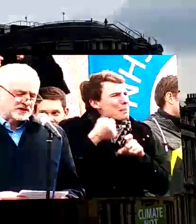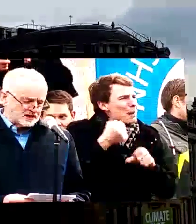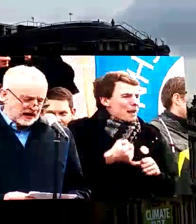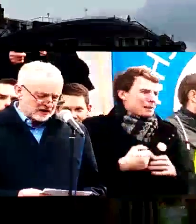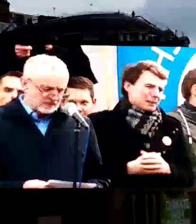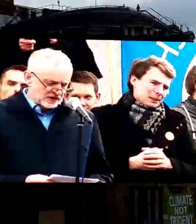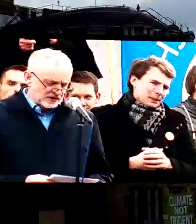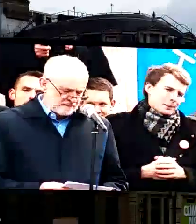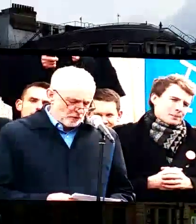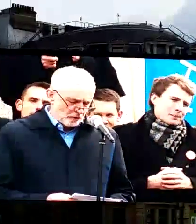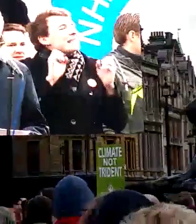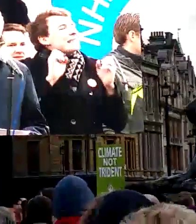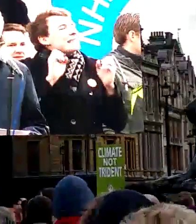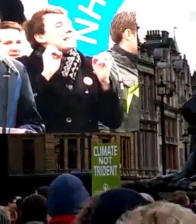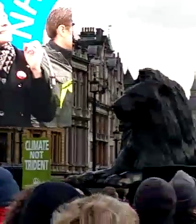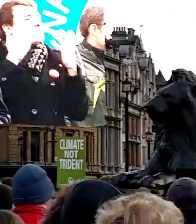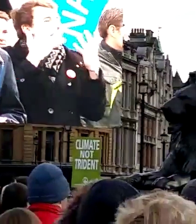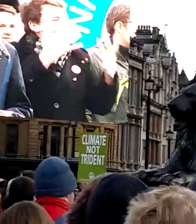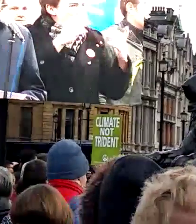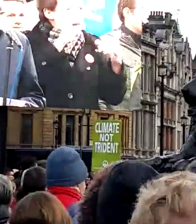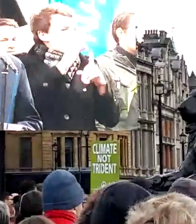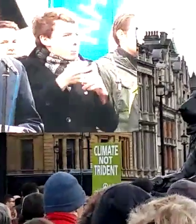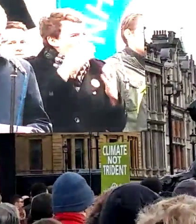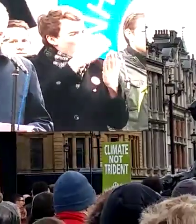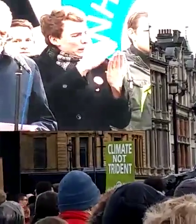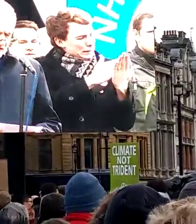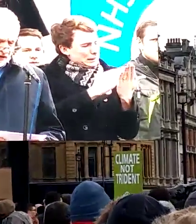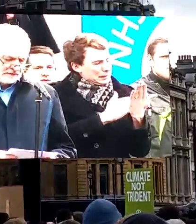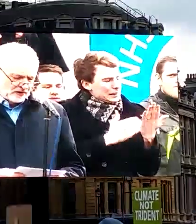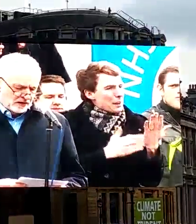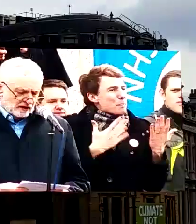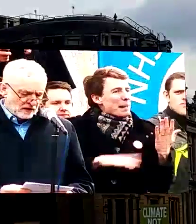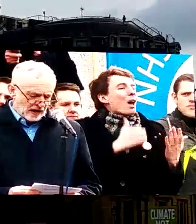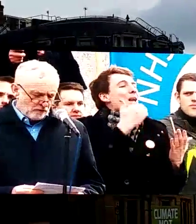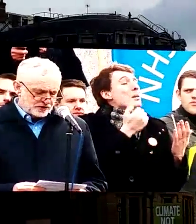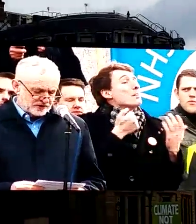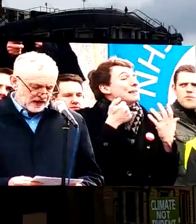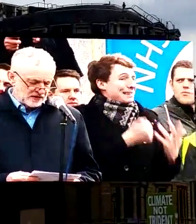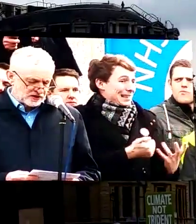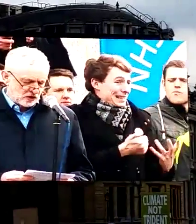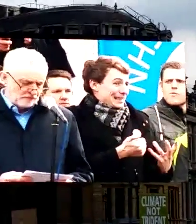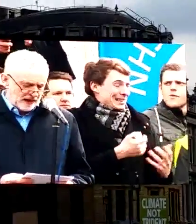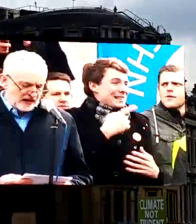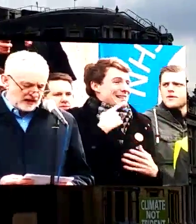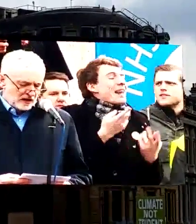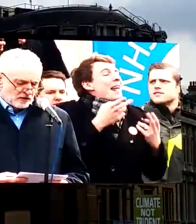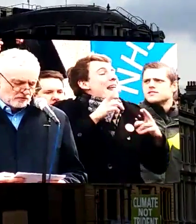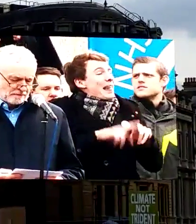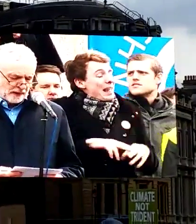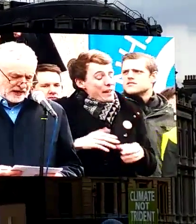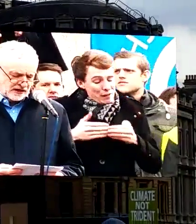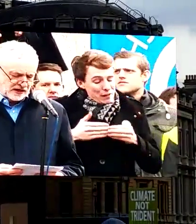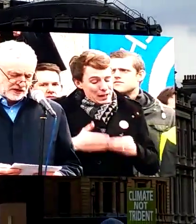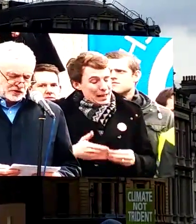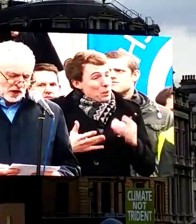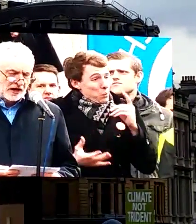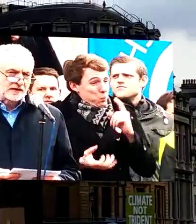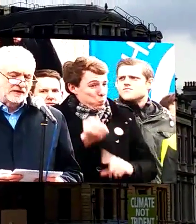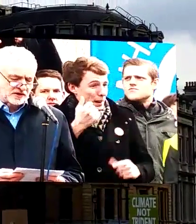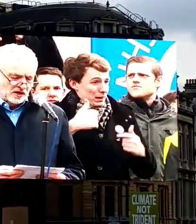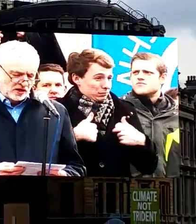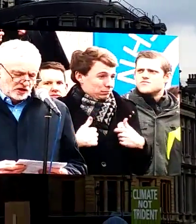And point six of the 10, if elected leader, I would seek to be